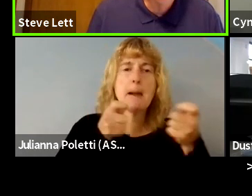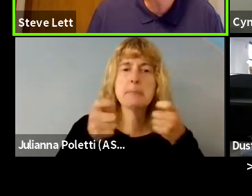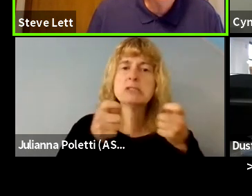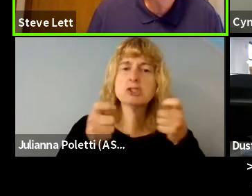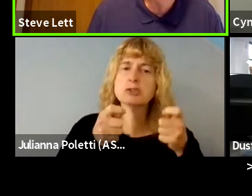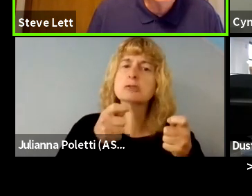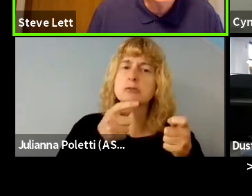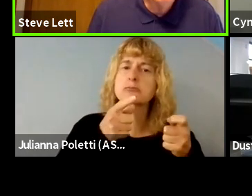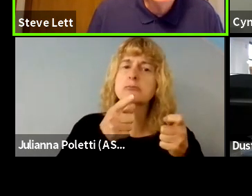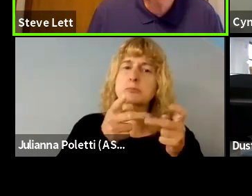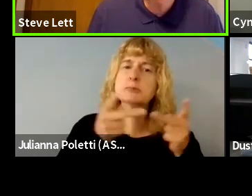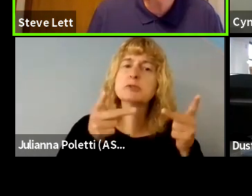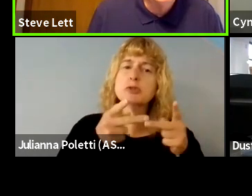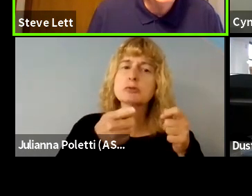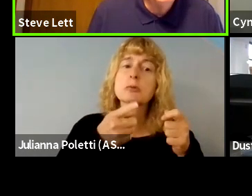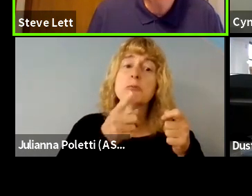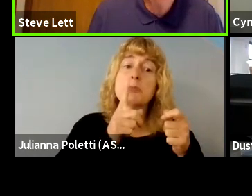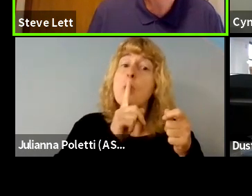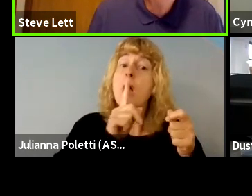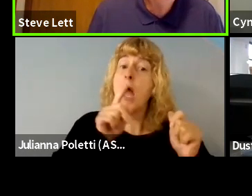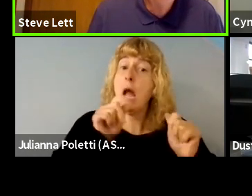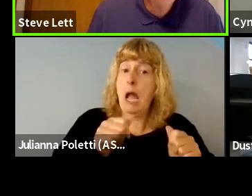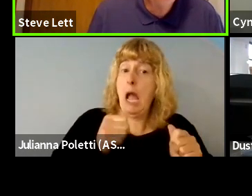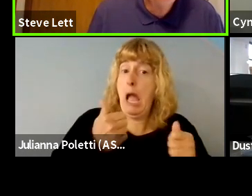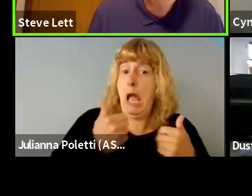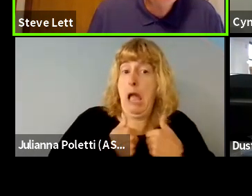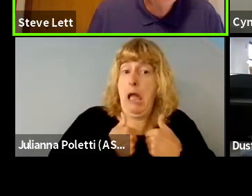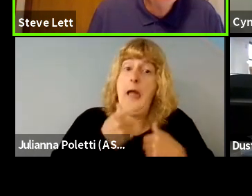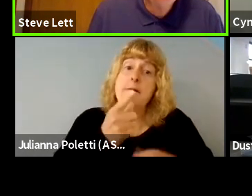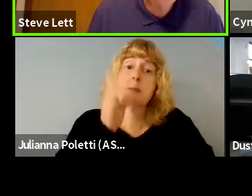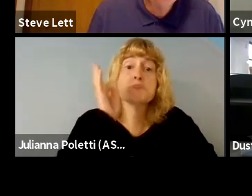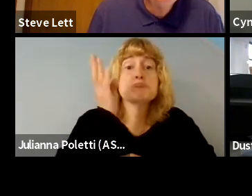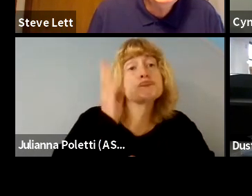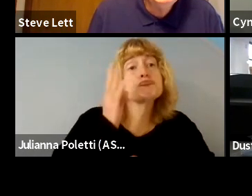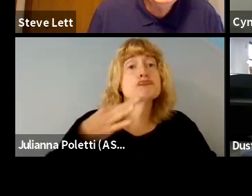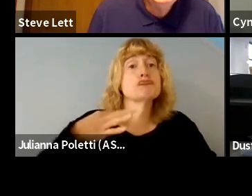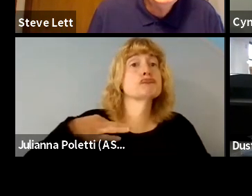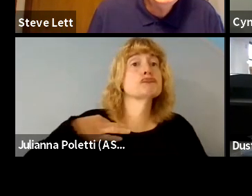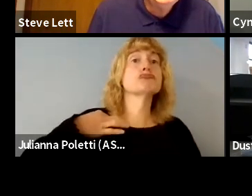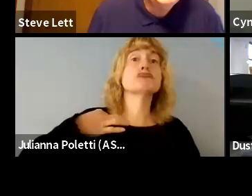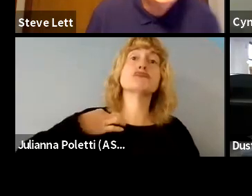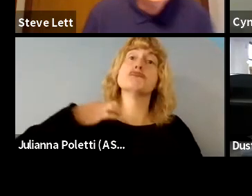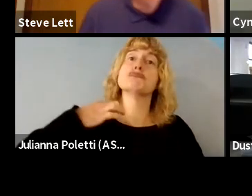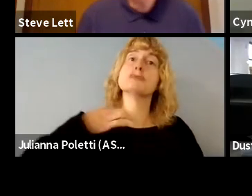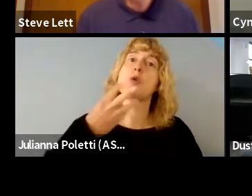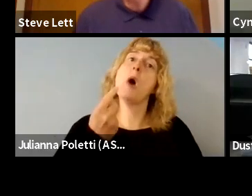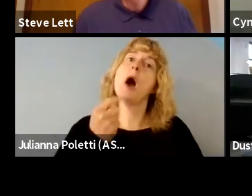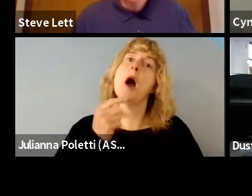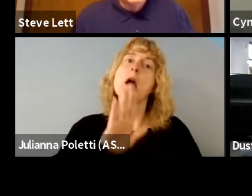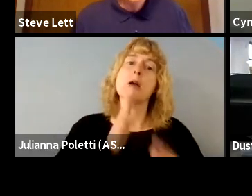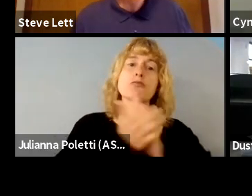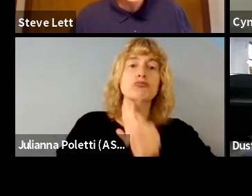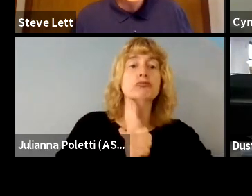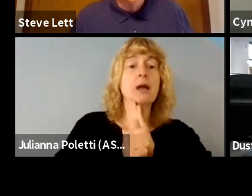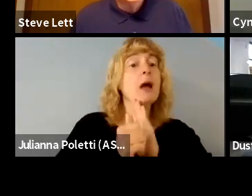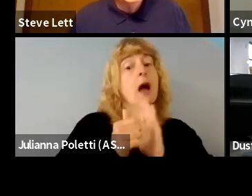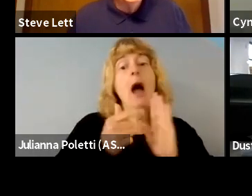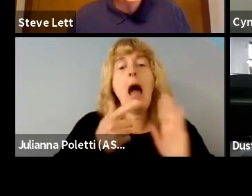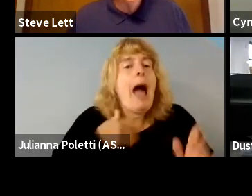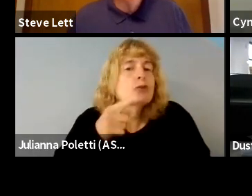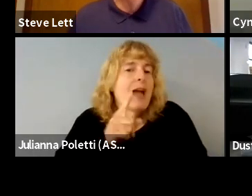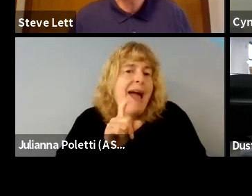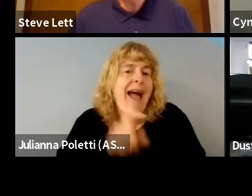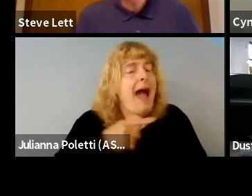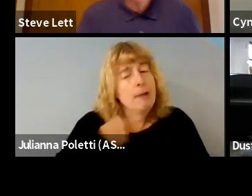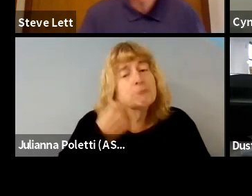Certainly we can have a campaign speech right now. No, I'm only asking a question. So to me, it would be